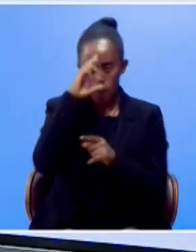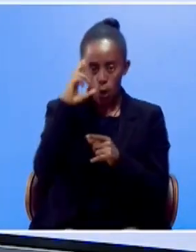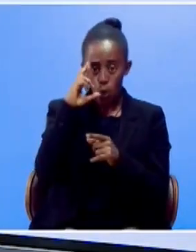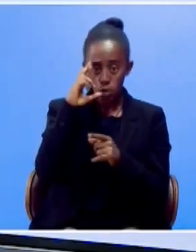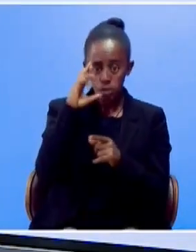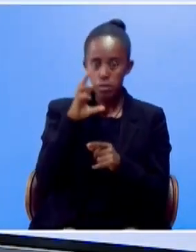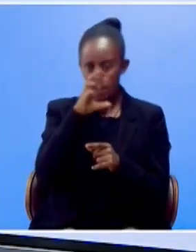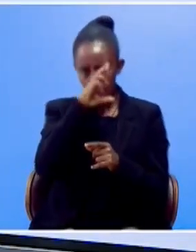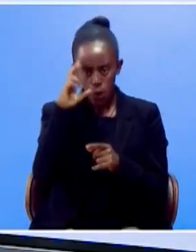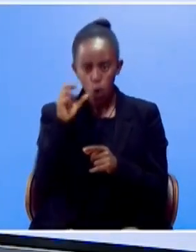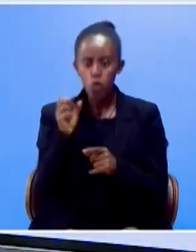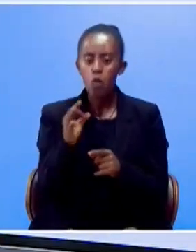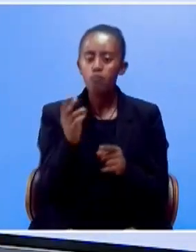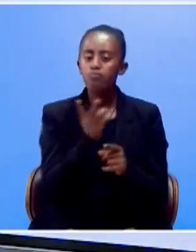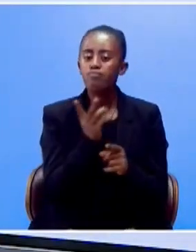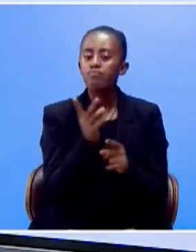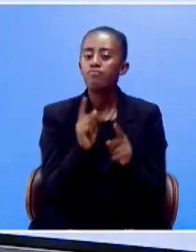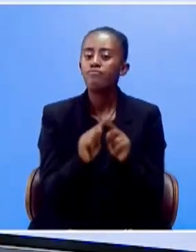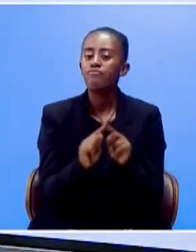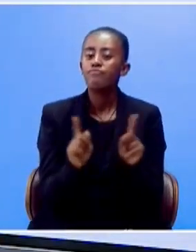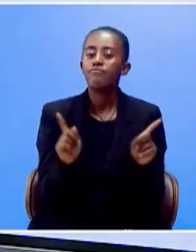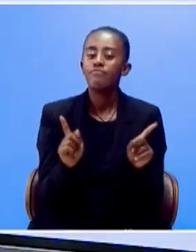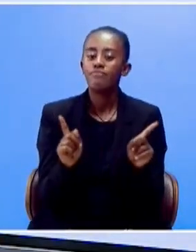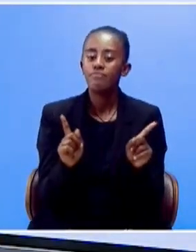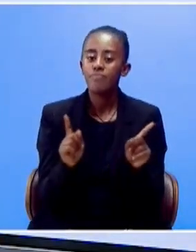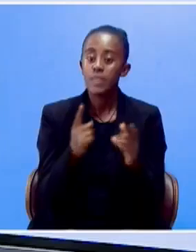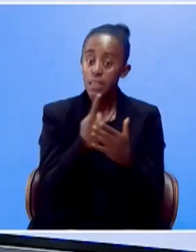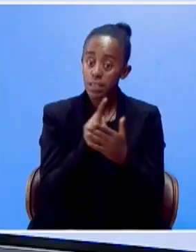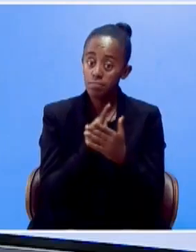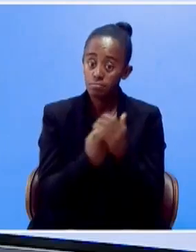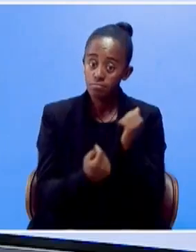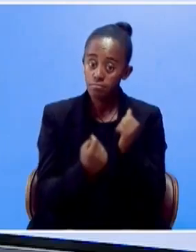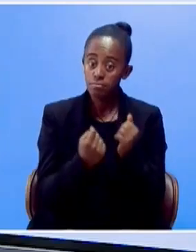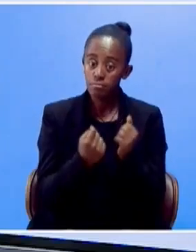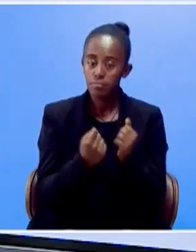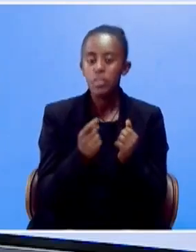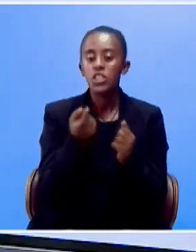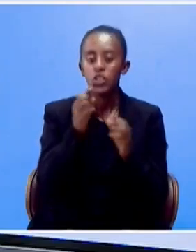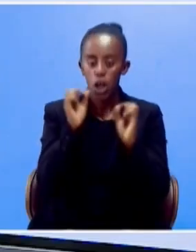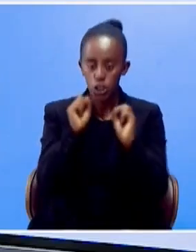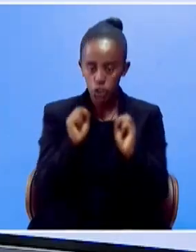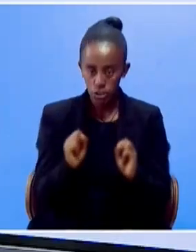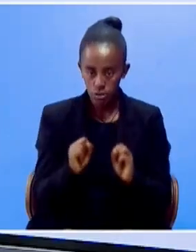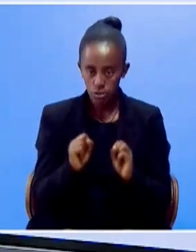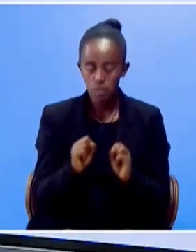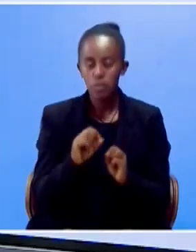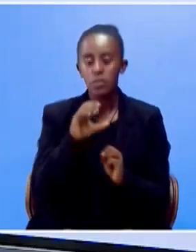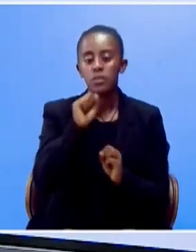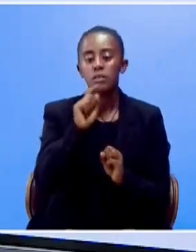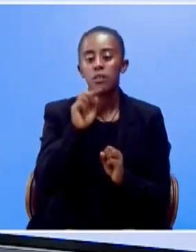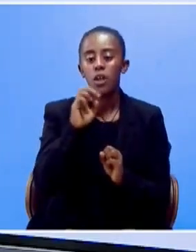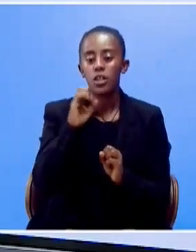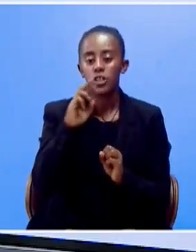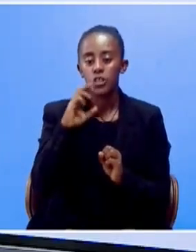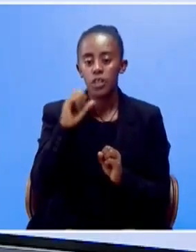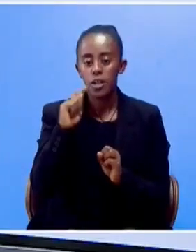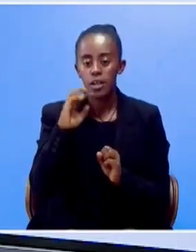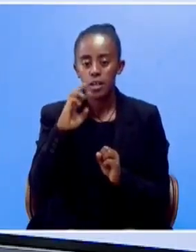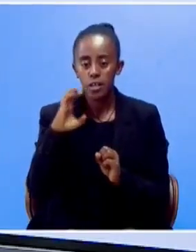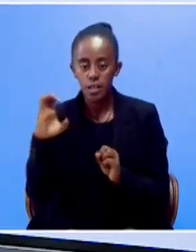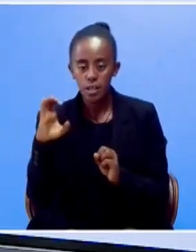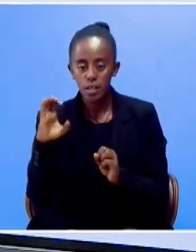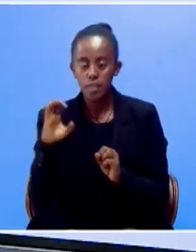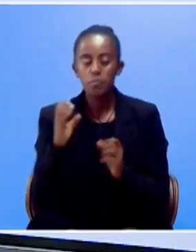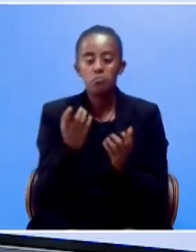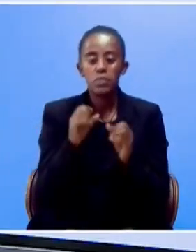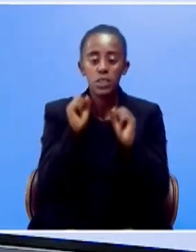two? Yes, the difference is only on the structure, right? On the structure that we use. Because